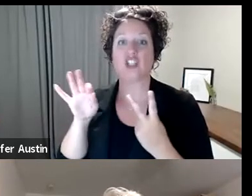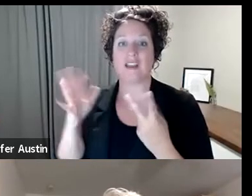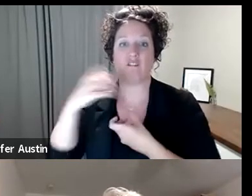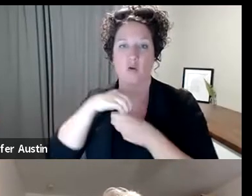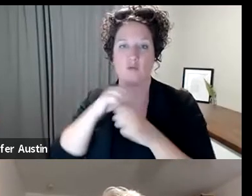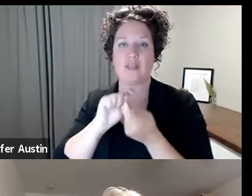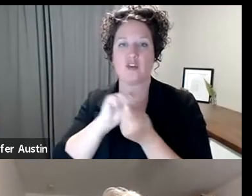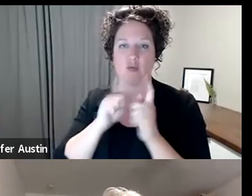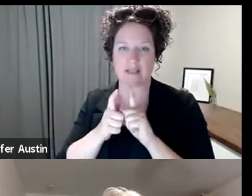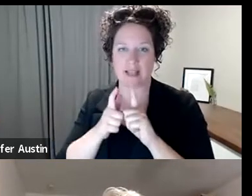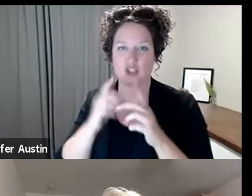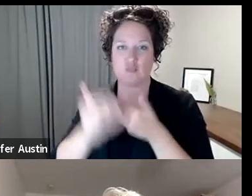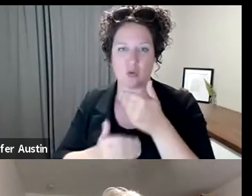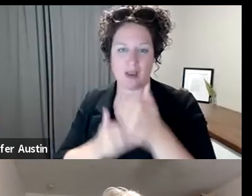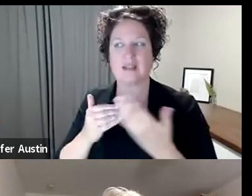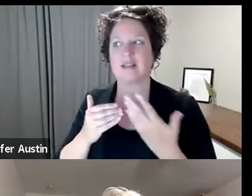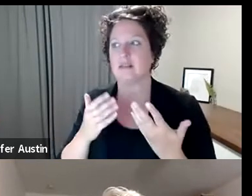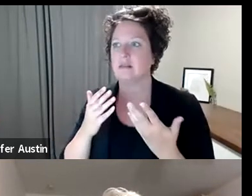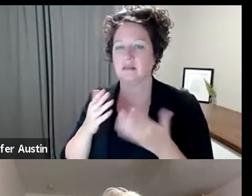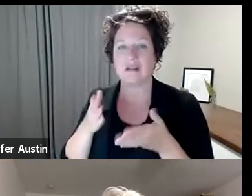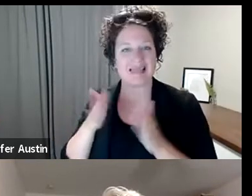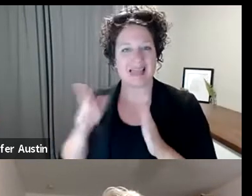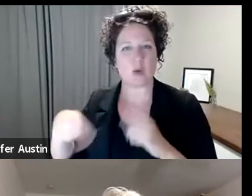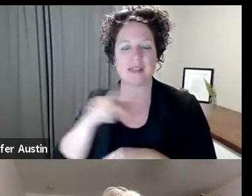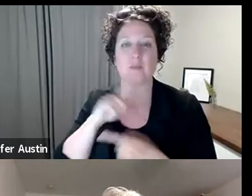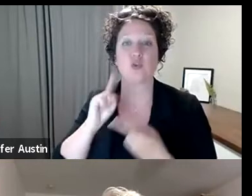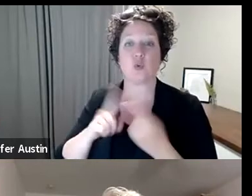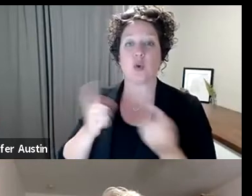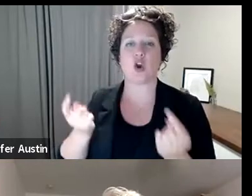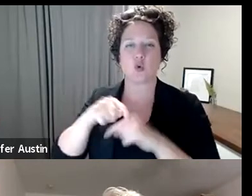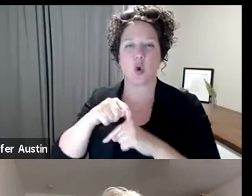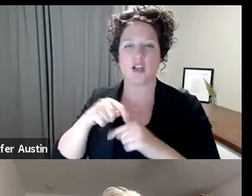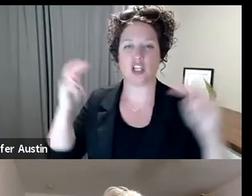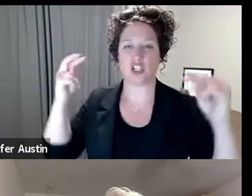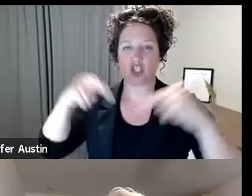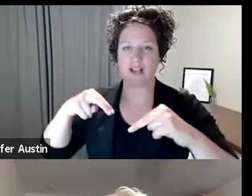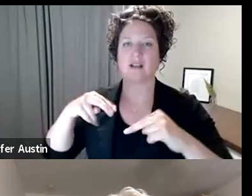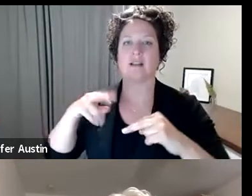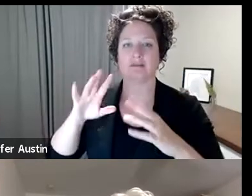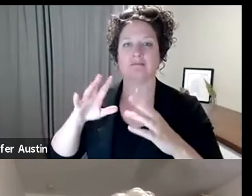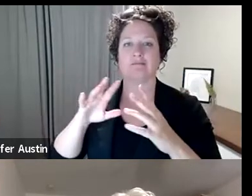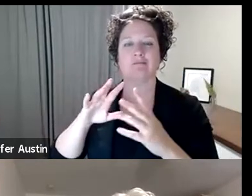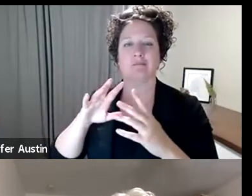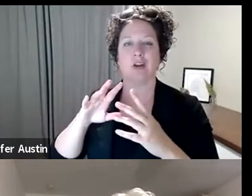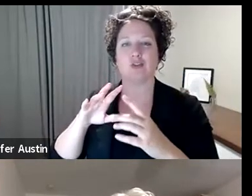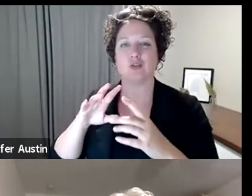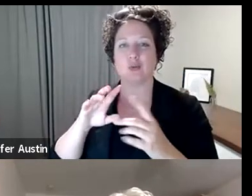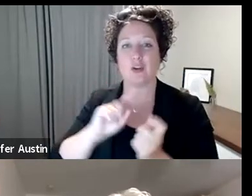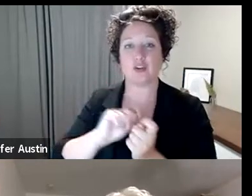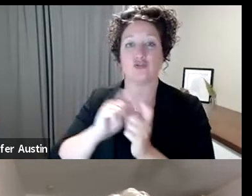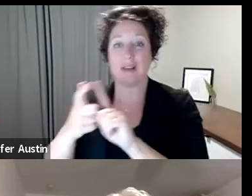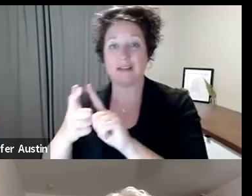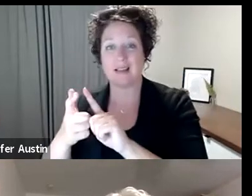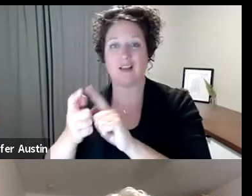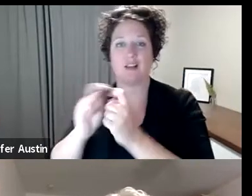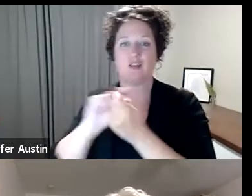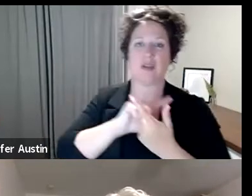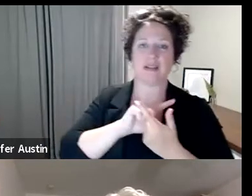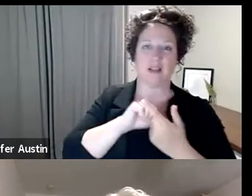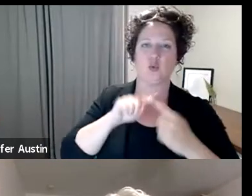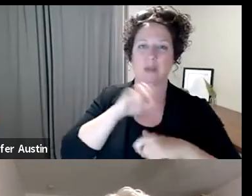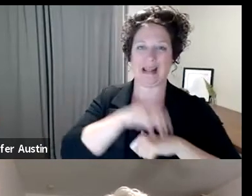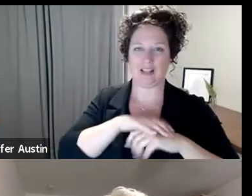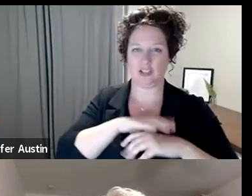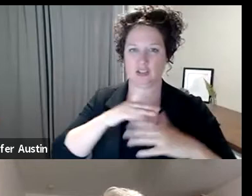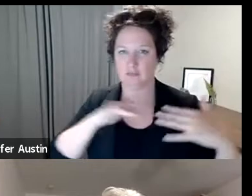process. And this allows them to cross-check their translations, to back translate to English for accuracy, to